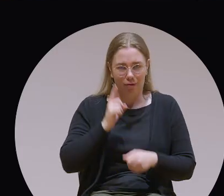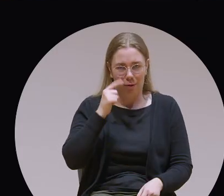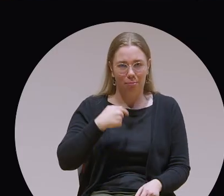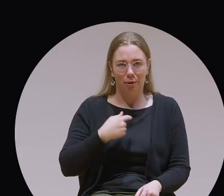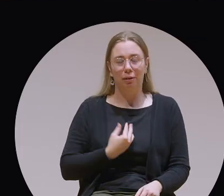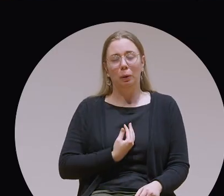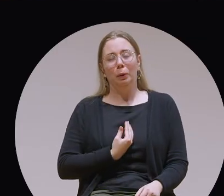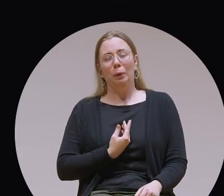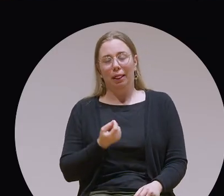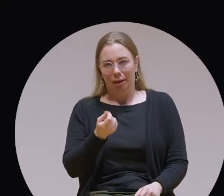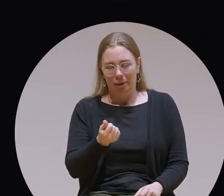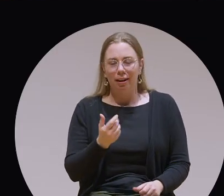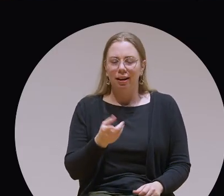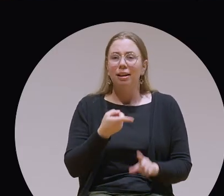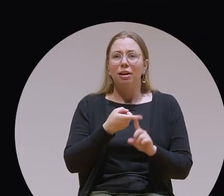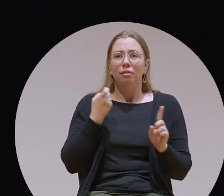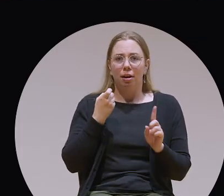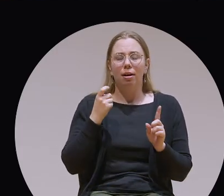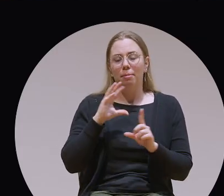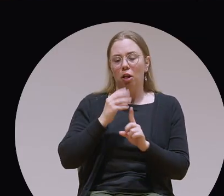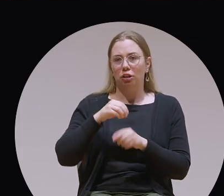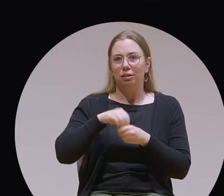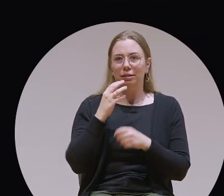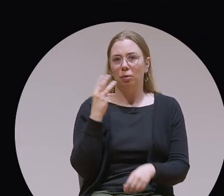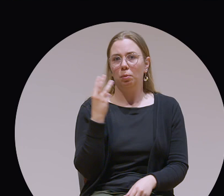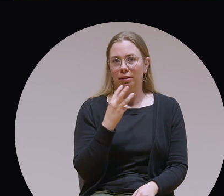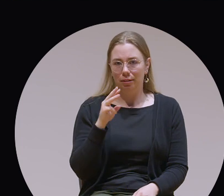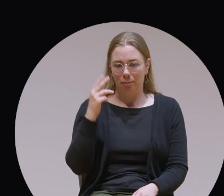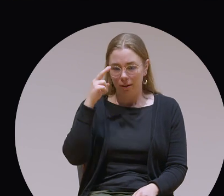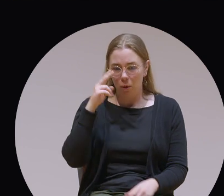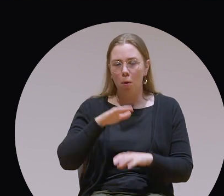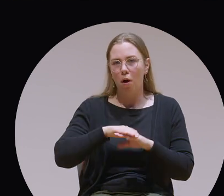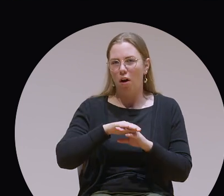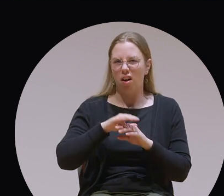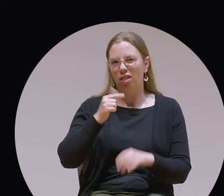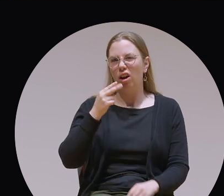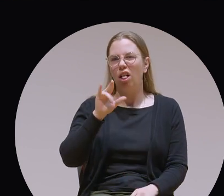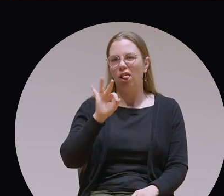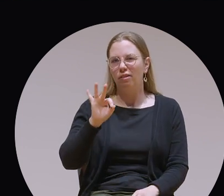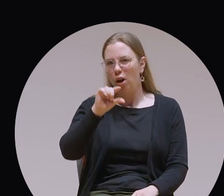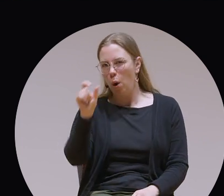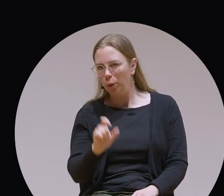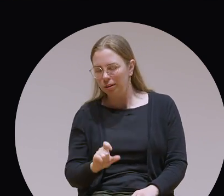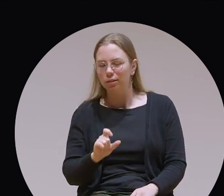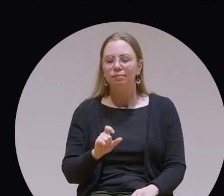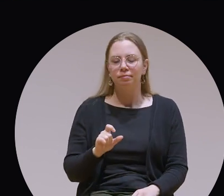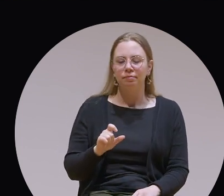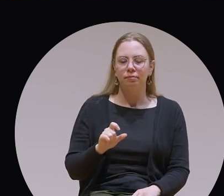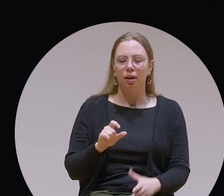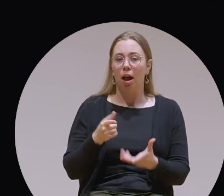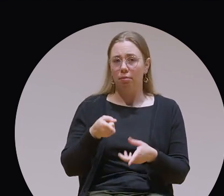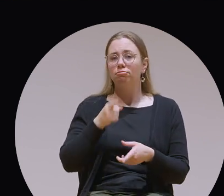the Huastec culture in the west of Mexico on the Gulf Coast. It comes from a matriarchal society,